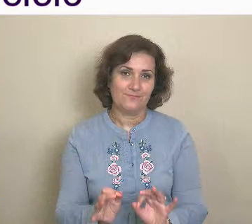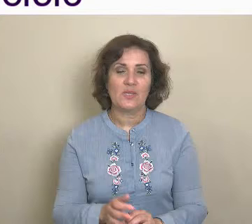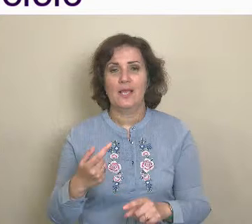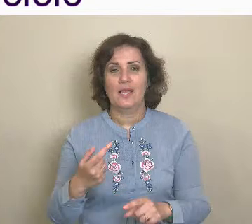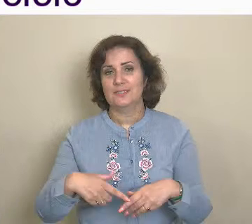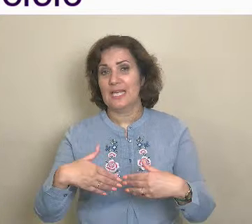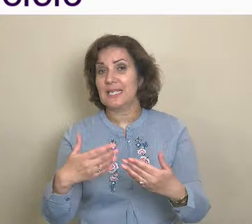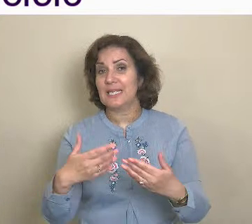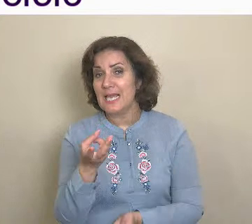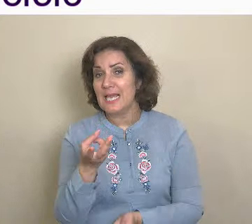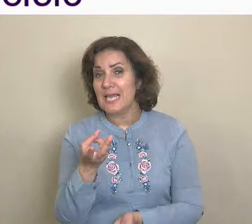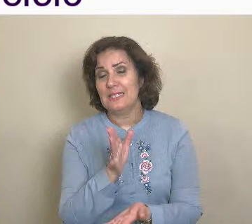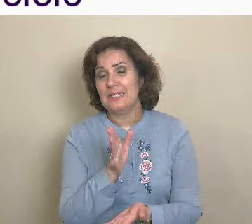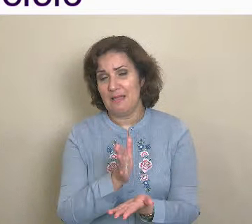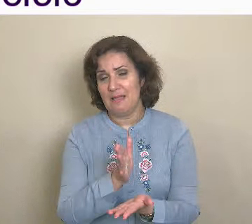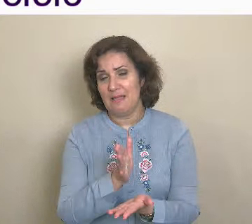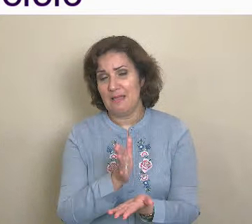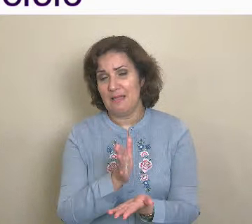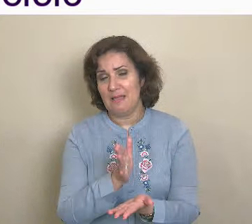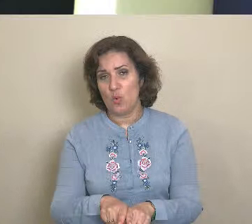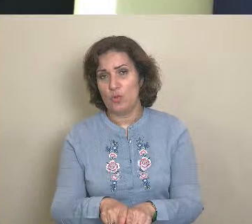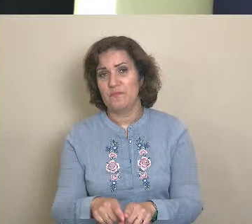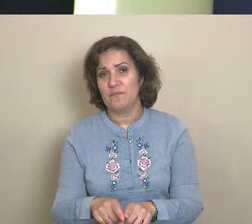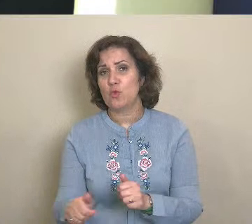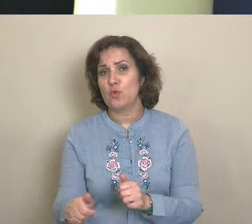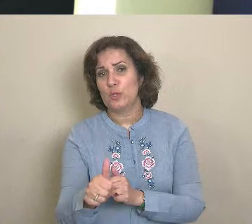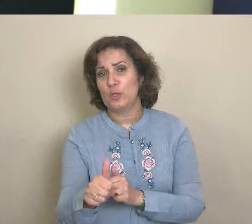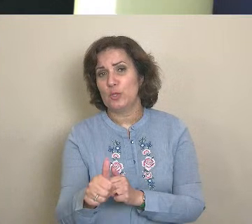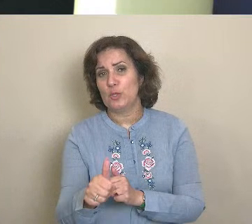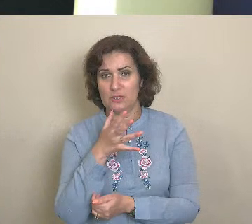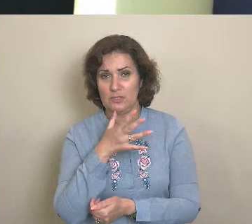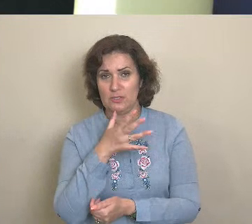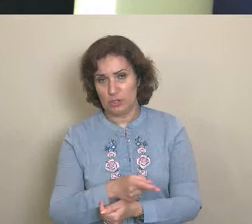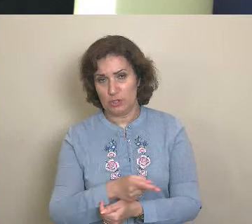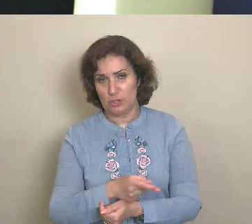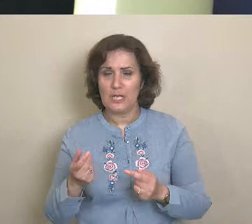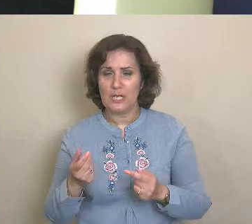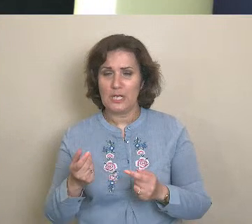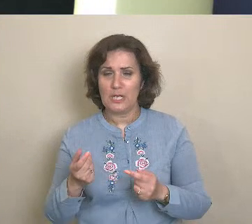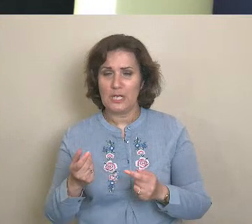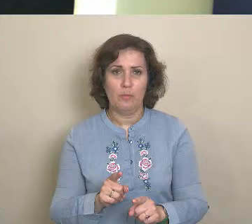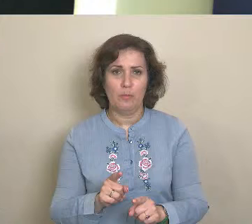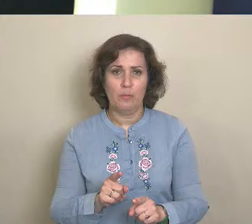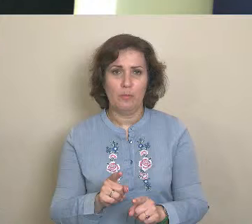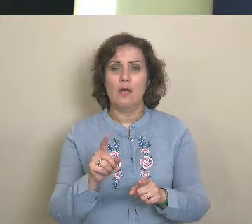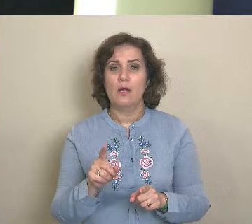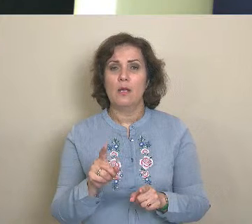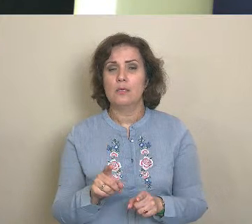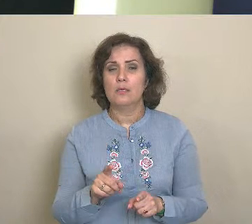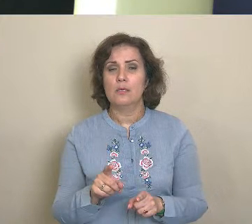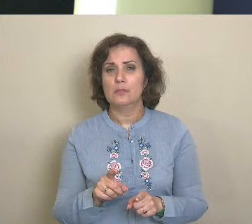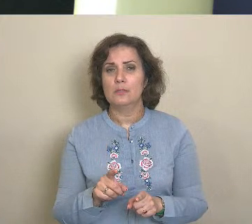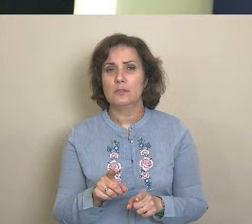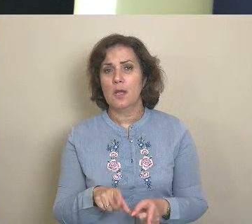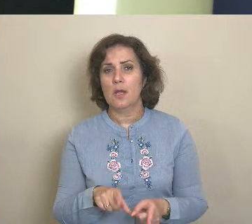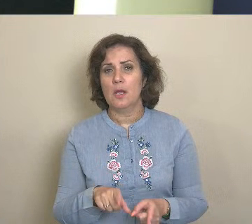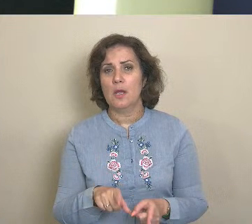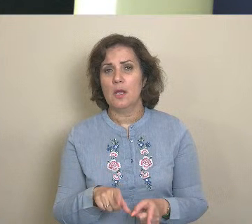court. And the trend is there. It is dominating in Ukraine to